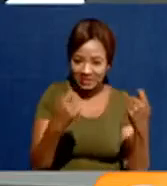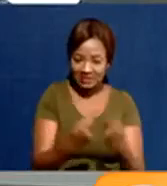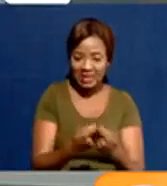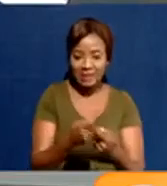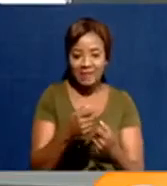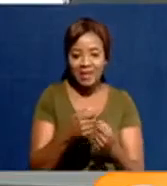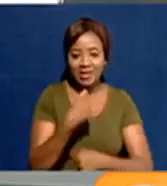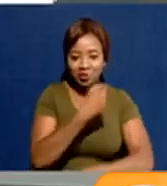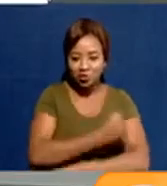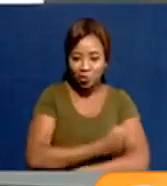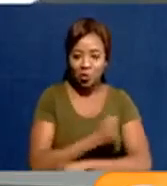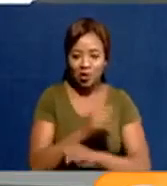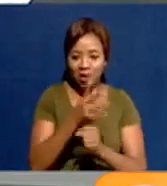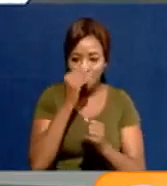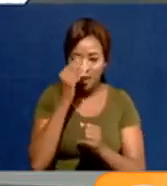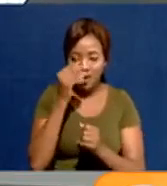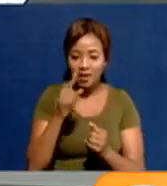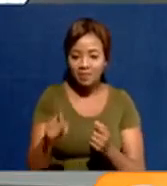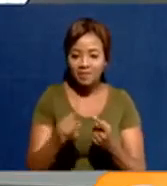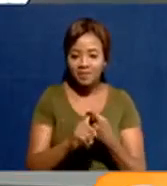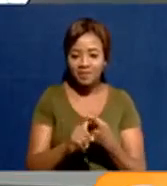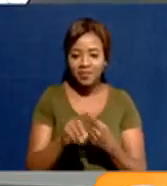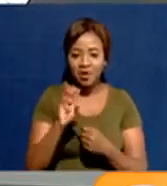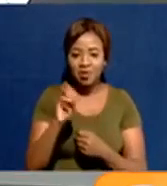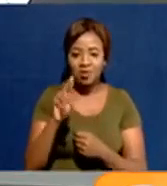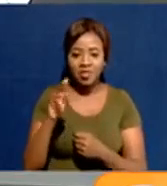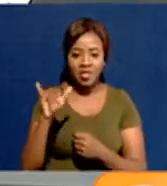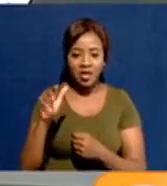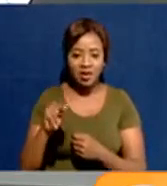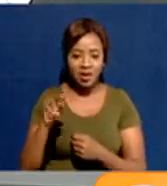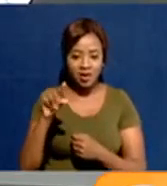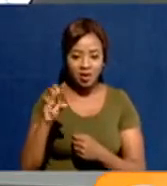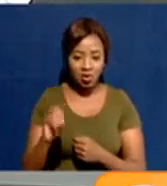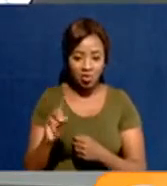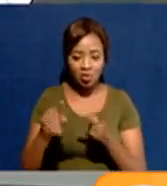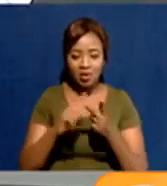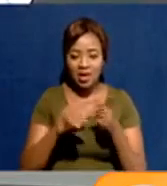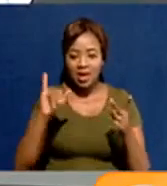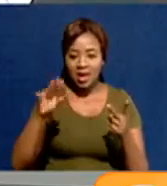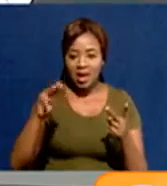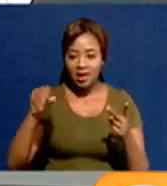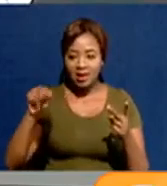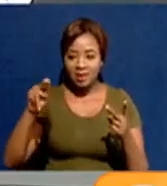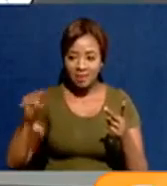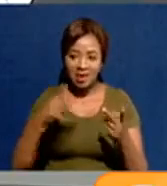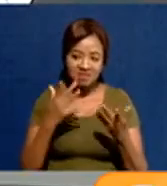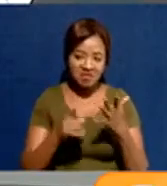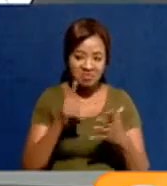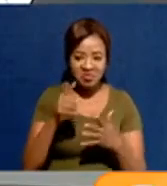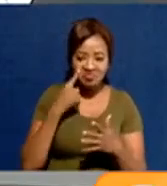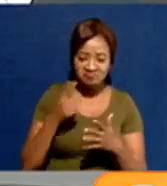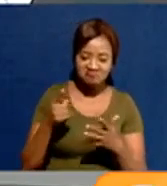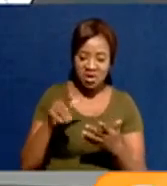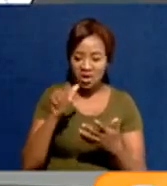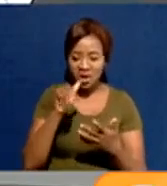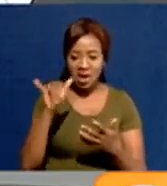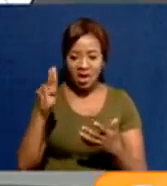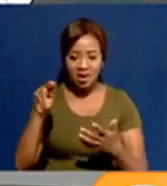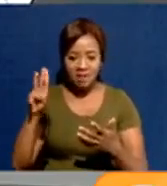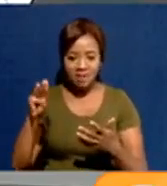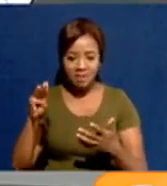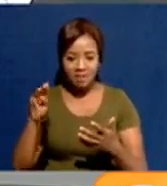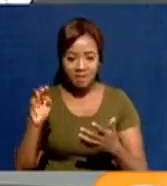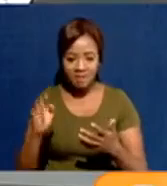earlier this month. The name Aymen Onyango might not ring a bell to many, but they do know his father, former Kenya